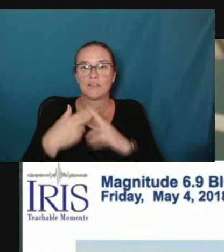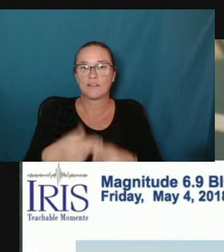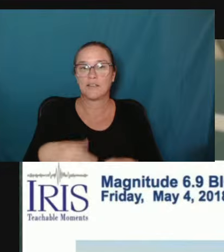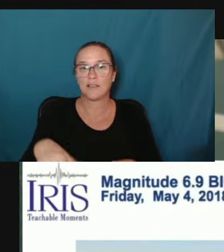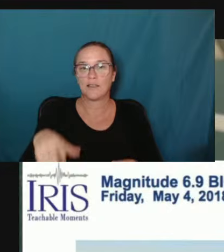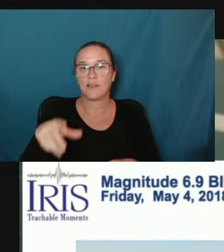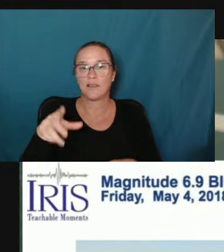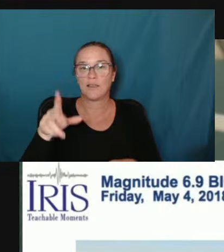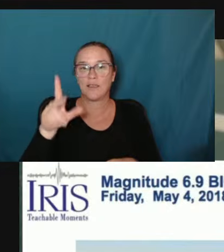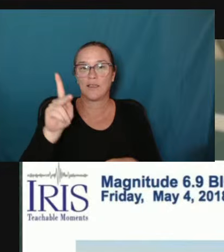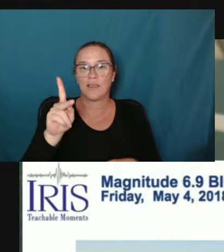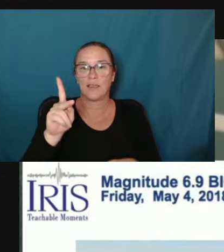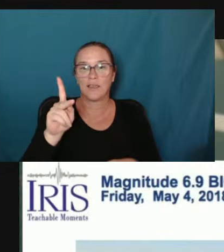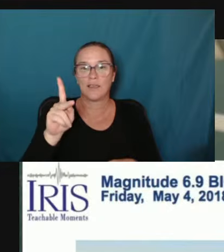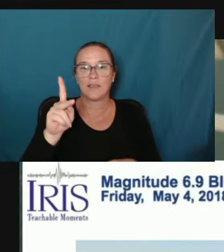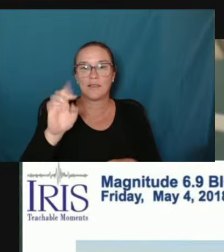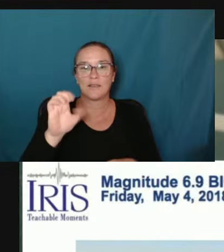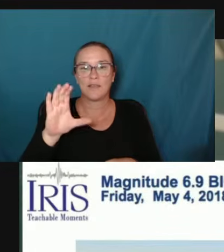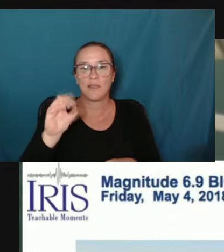Décollement.